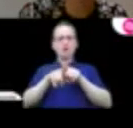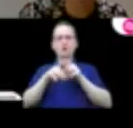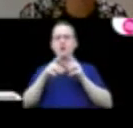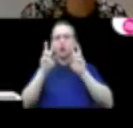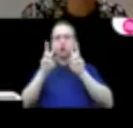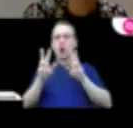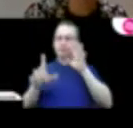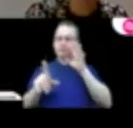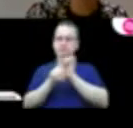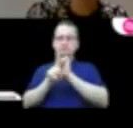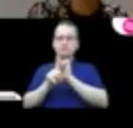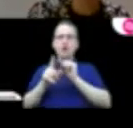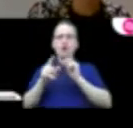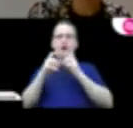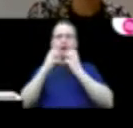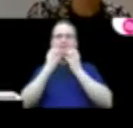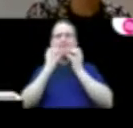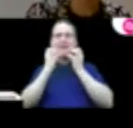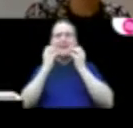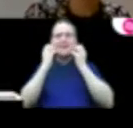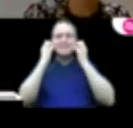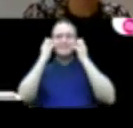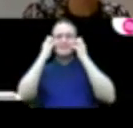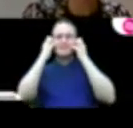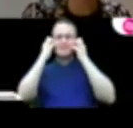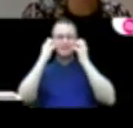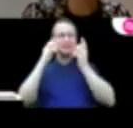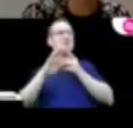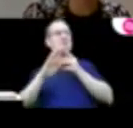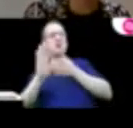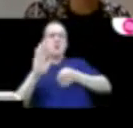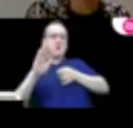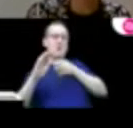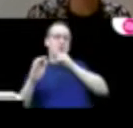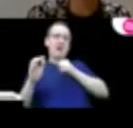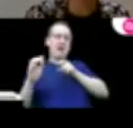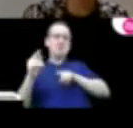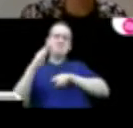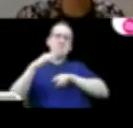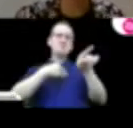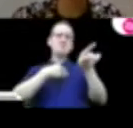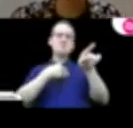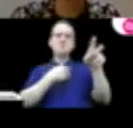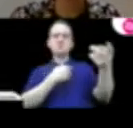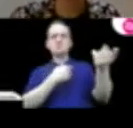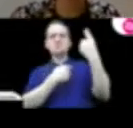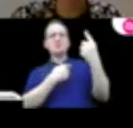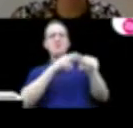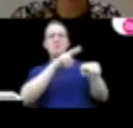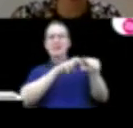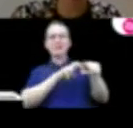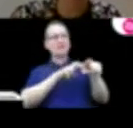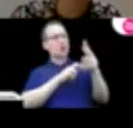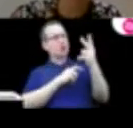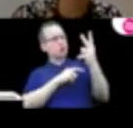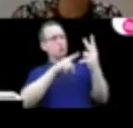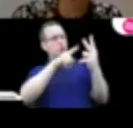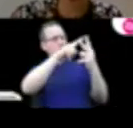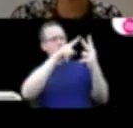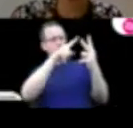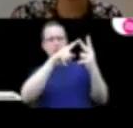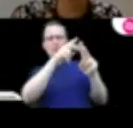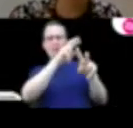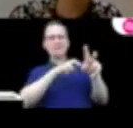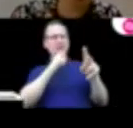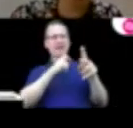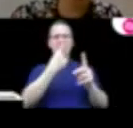growth. He ran off to fetch a policeman. He actually had to approach two policemen because the first